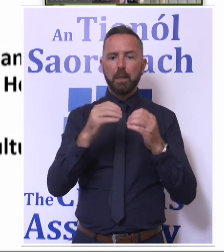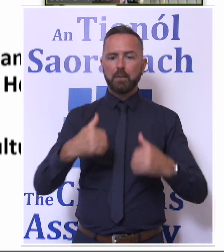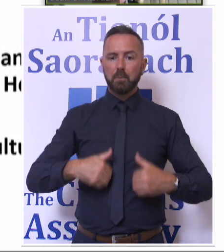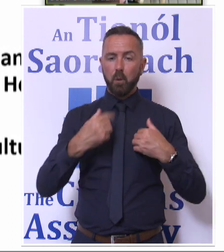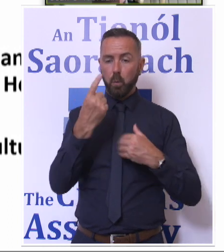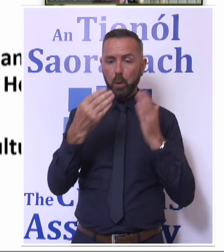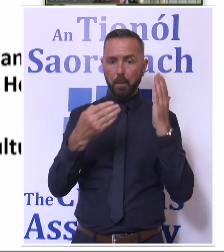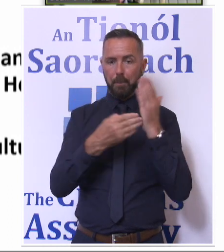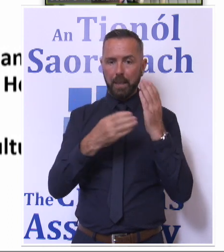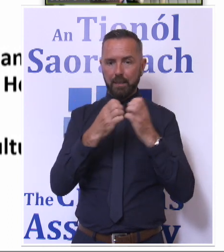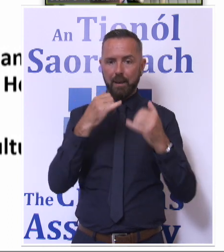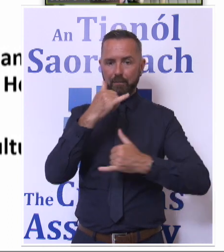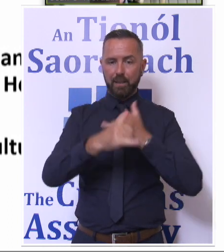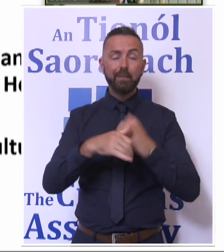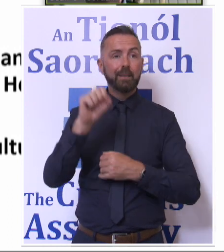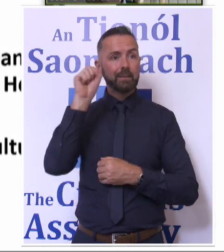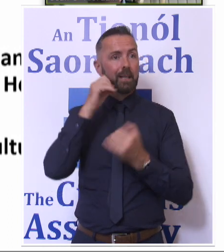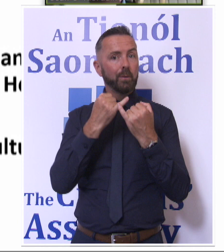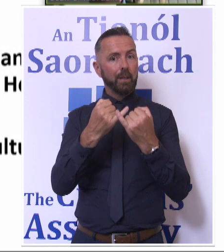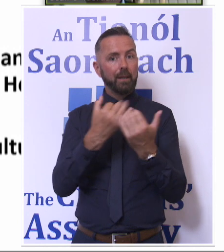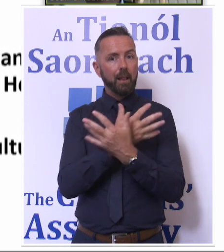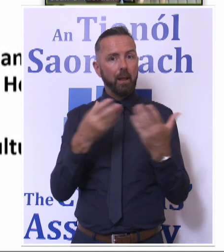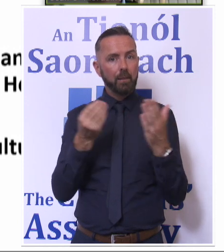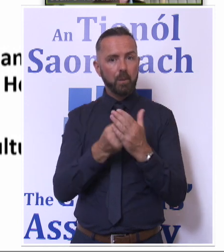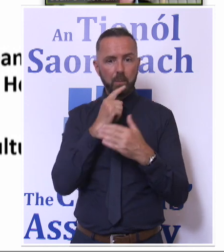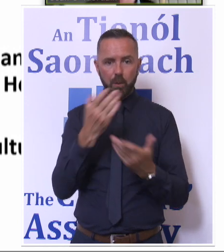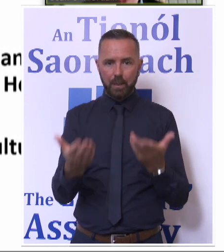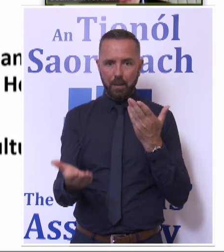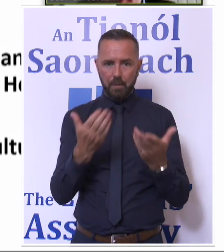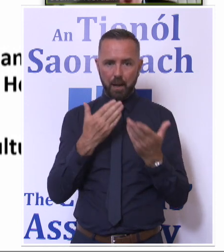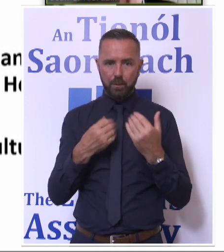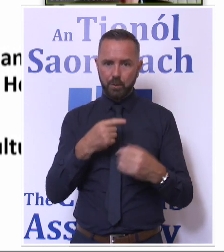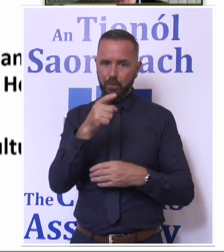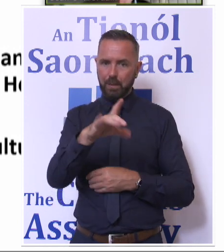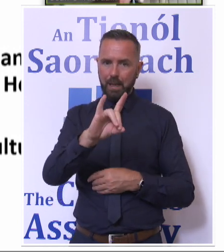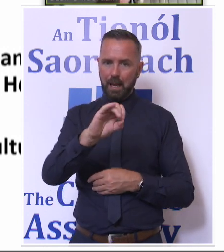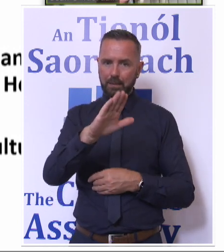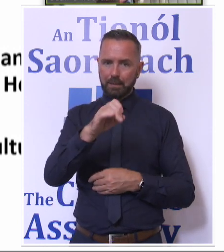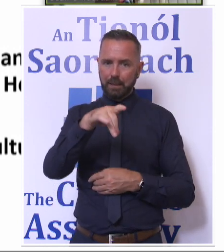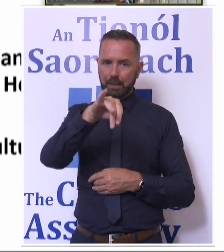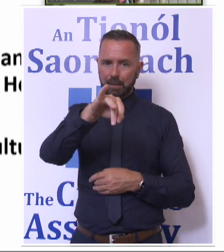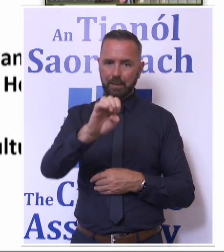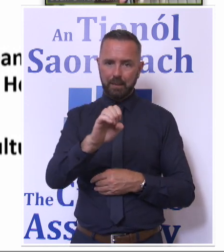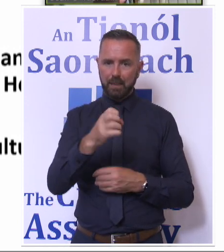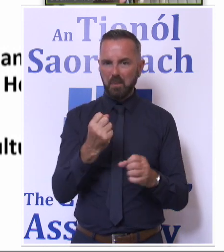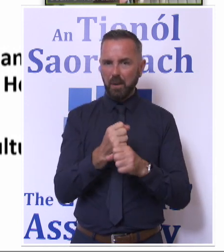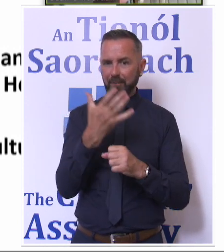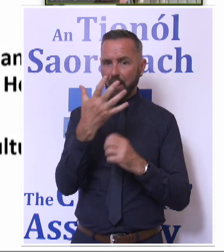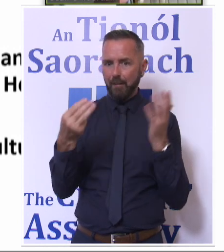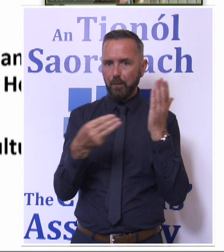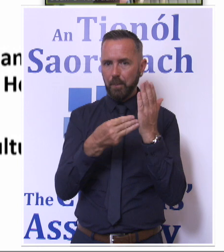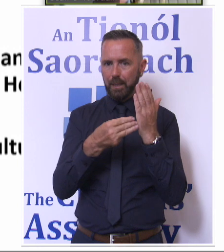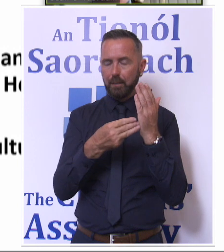a year, which sounds like a lot of money, but by comparison, Helsinki City Council, which is the same size of population broadly, spends about $5 billion a